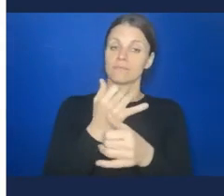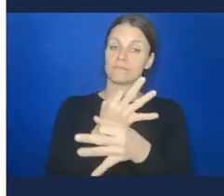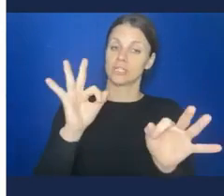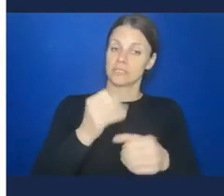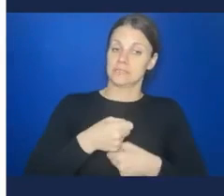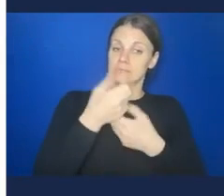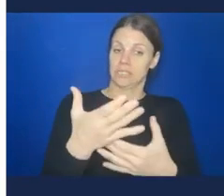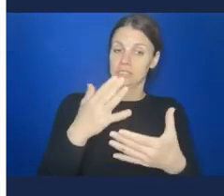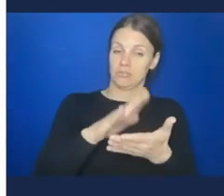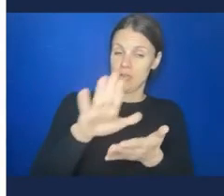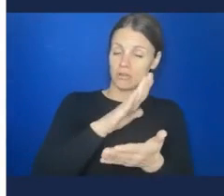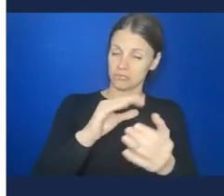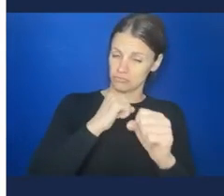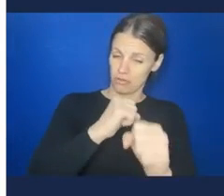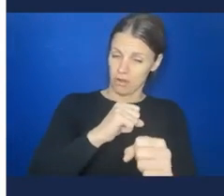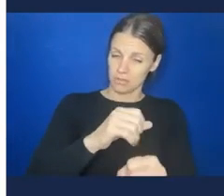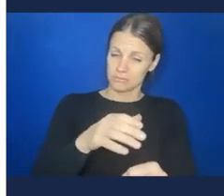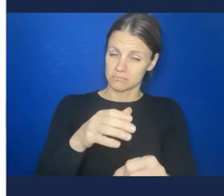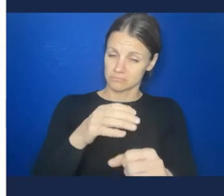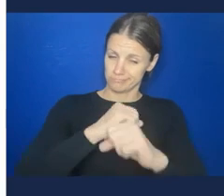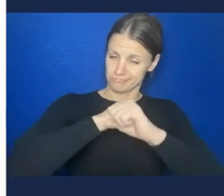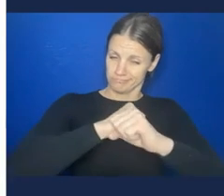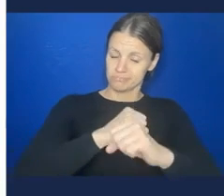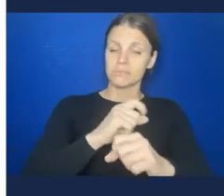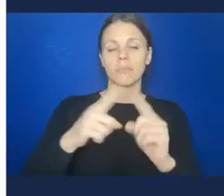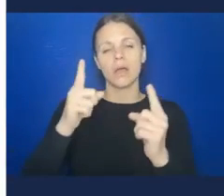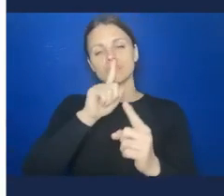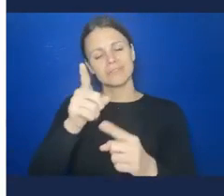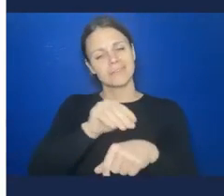for college students are quite difficult. Next slide, please.